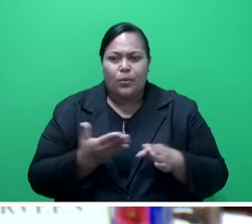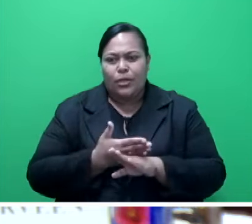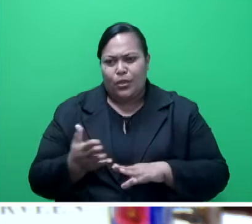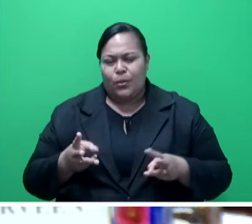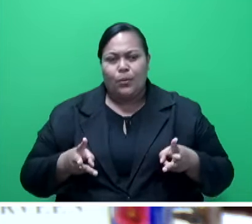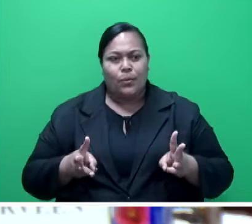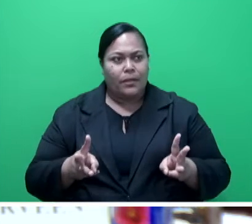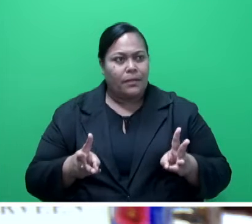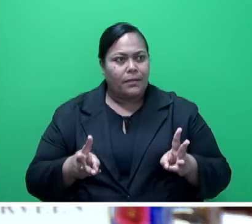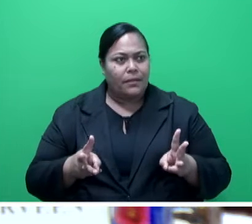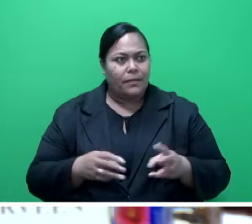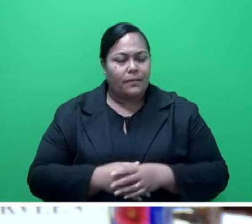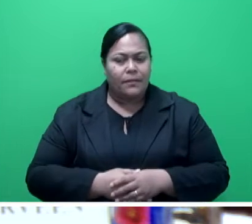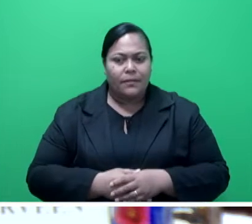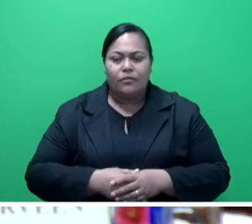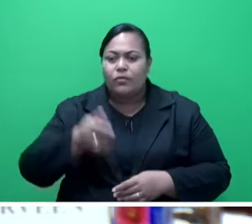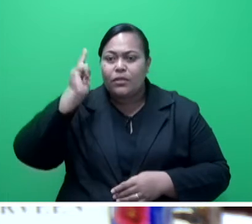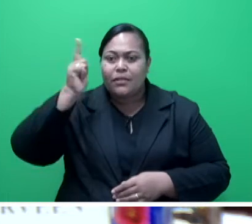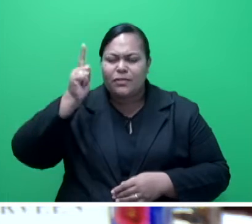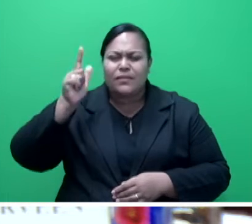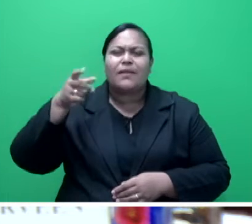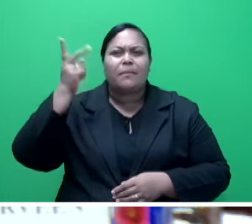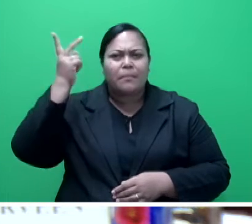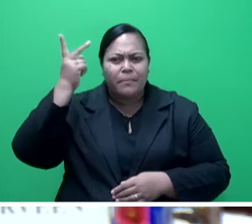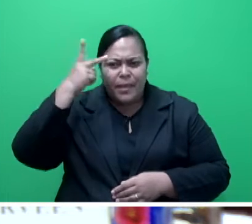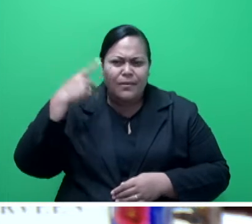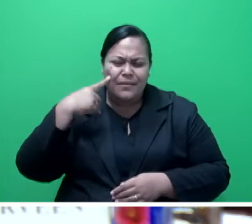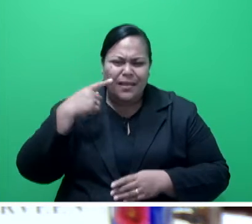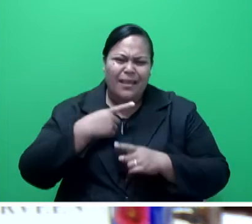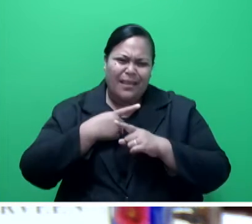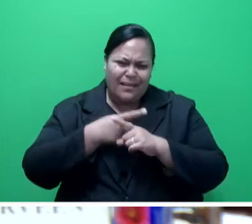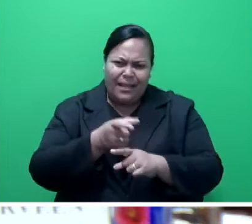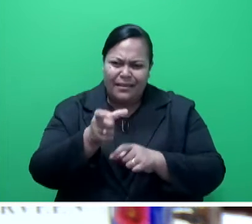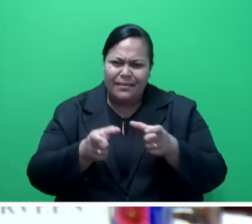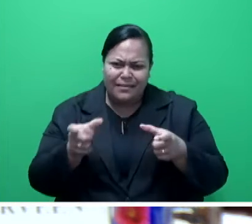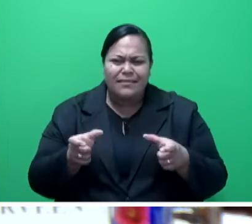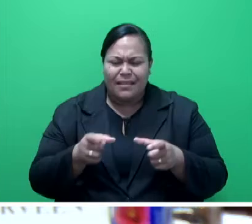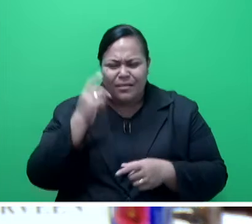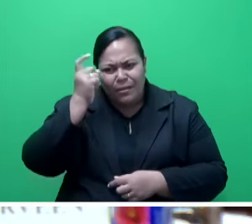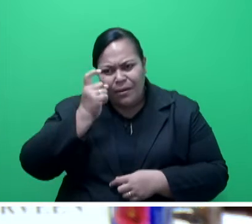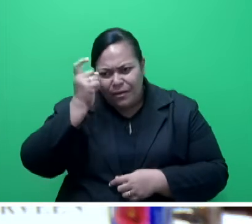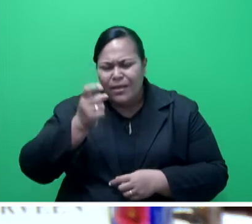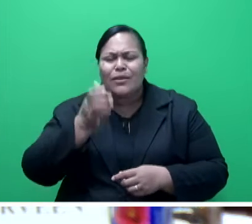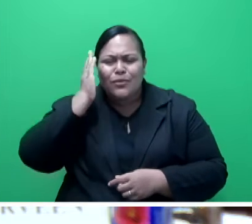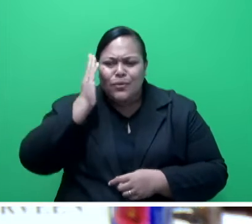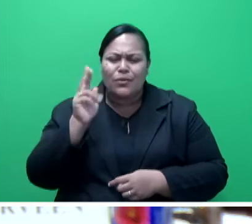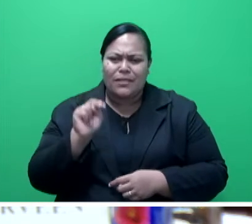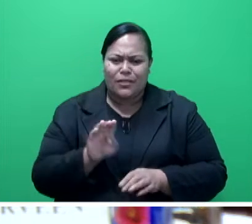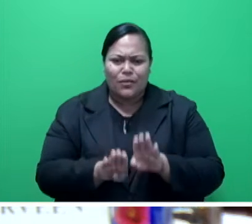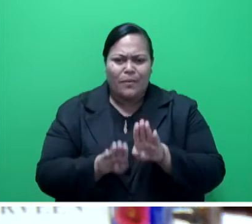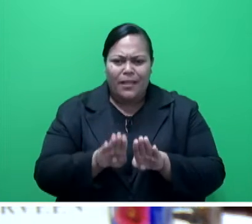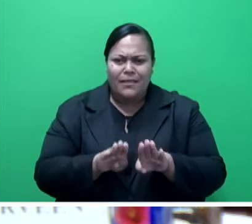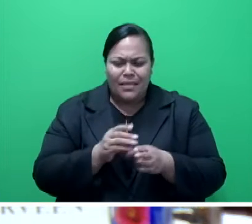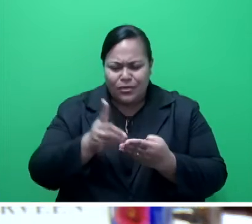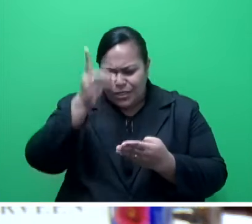for teachers, parents, and guardians. Schools have to balance the educational, social, and emotional needs of